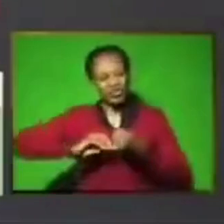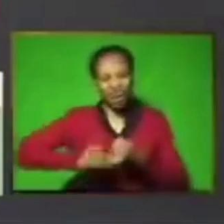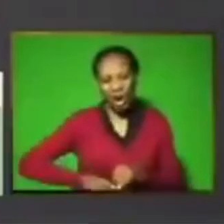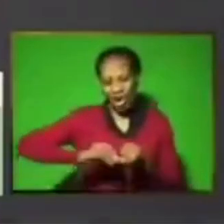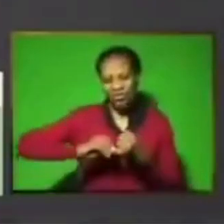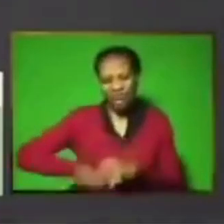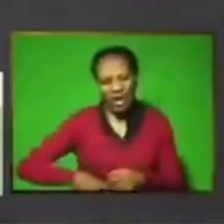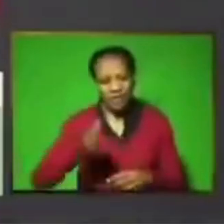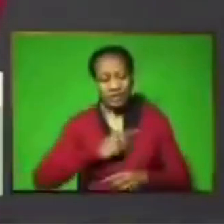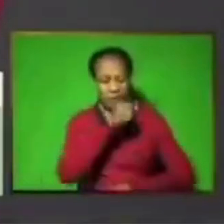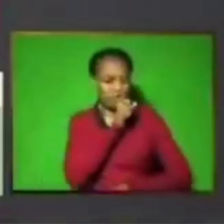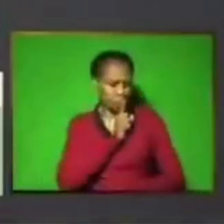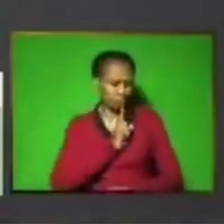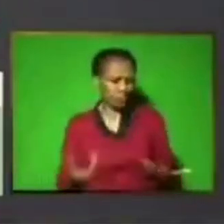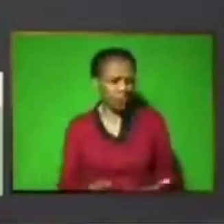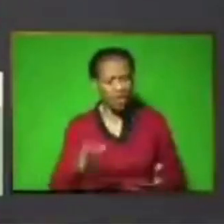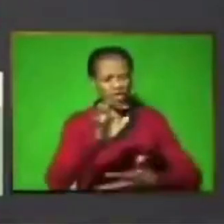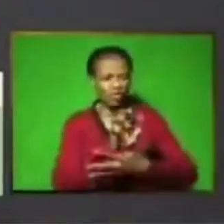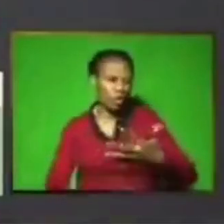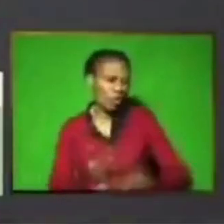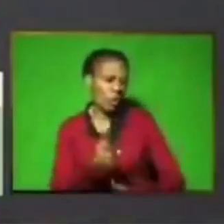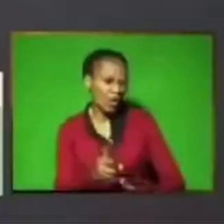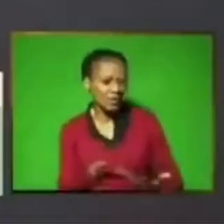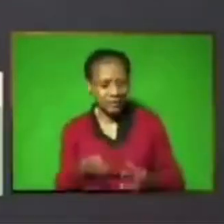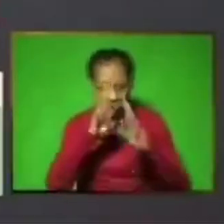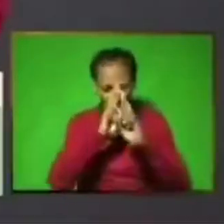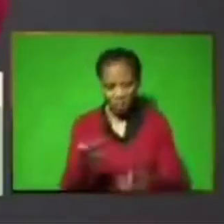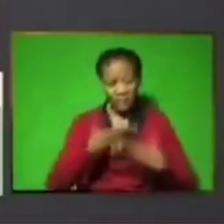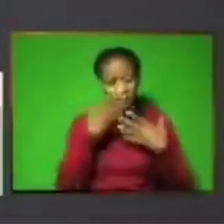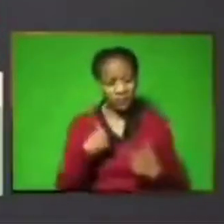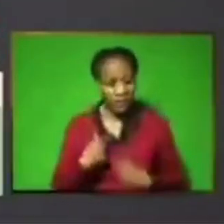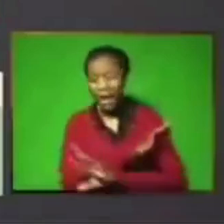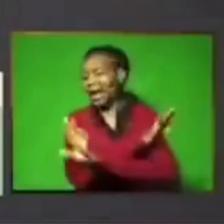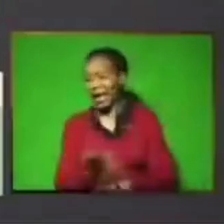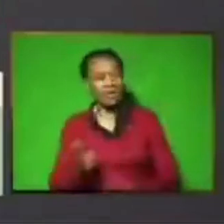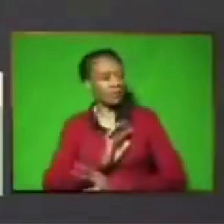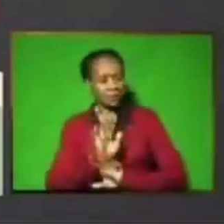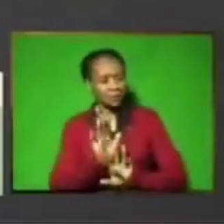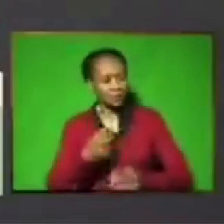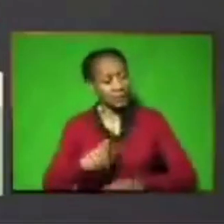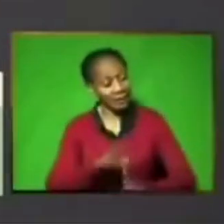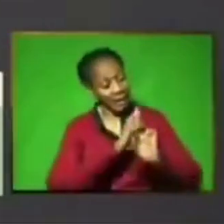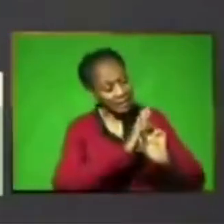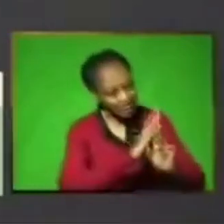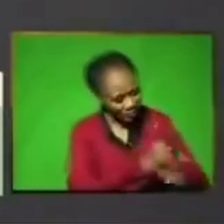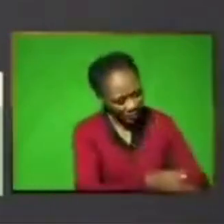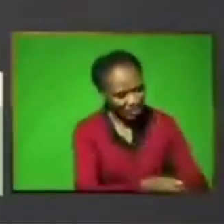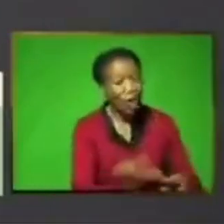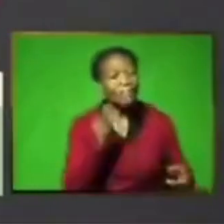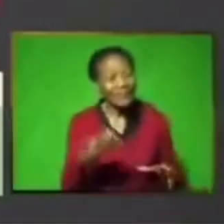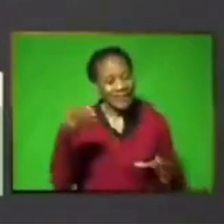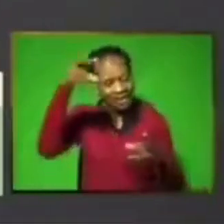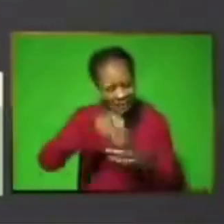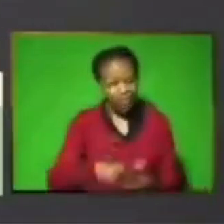to silence me with the story of being disrespectful. I'm not disrespectful. I engage